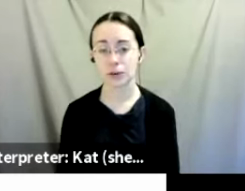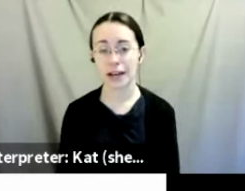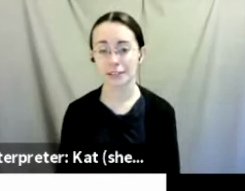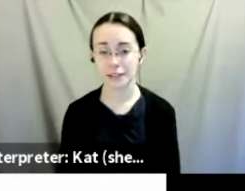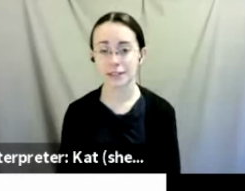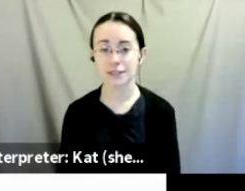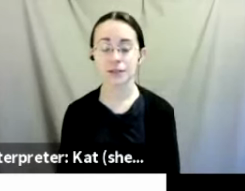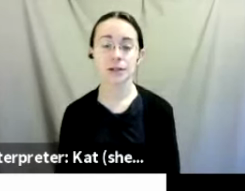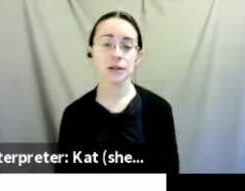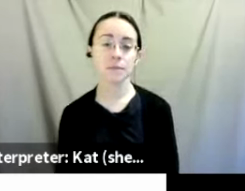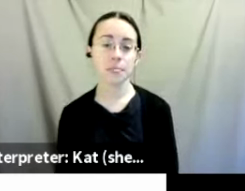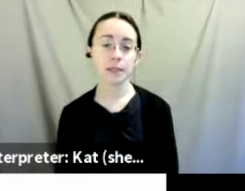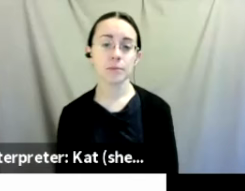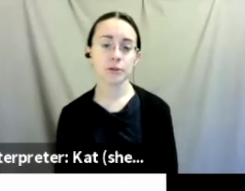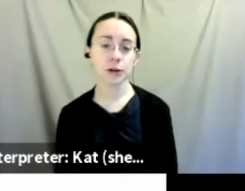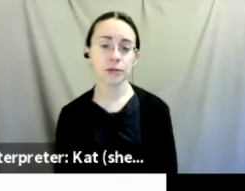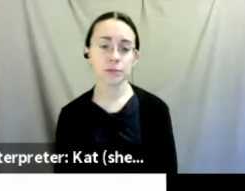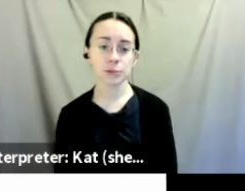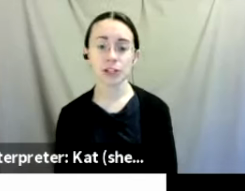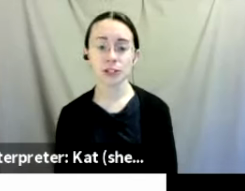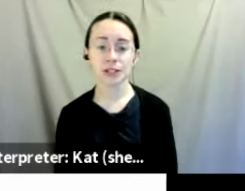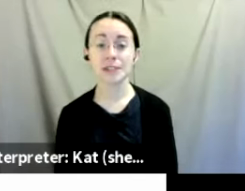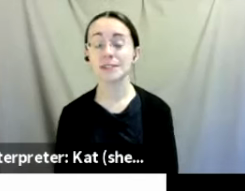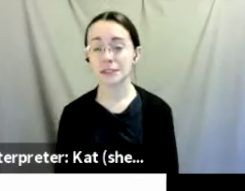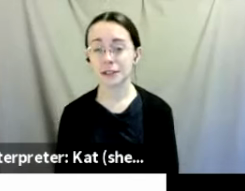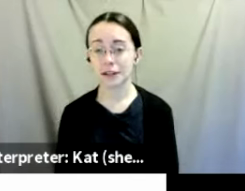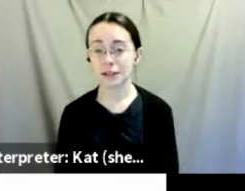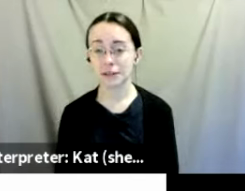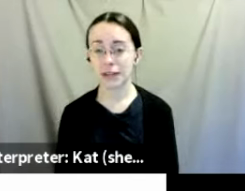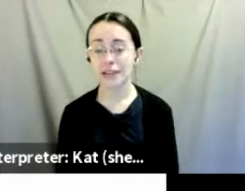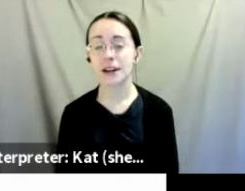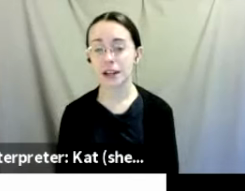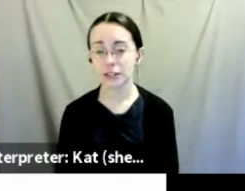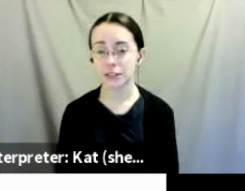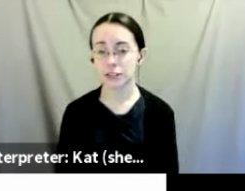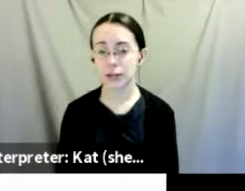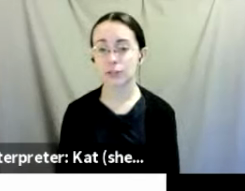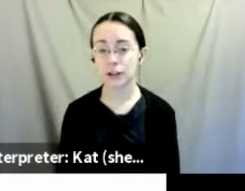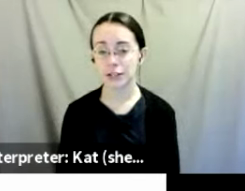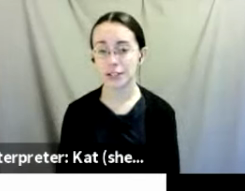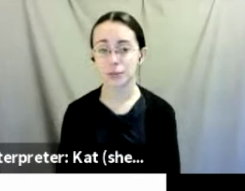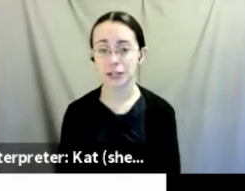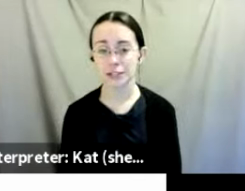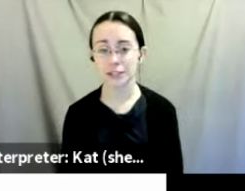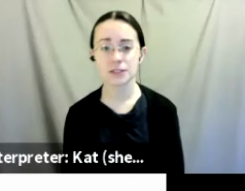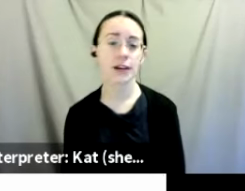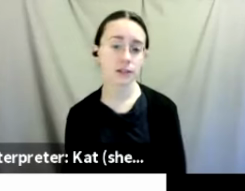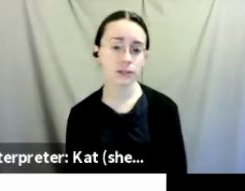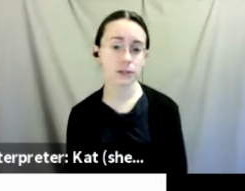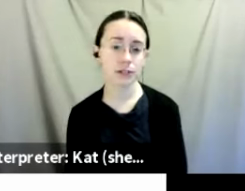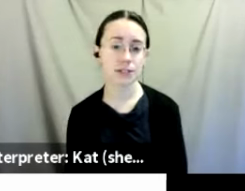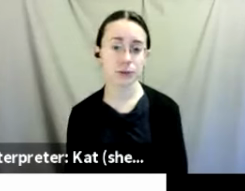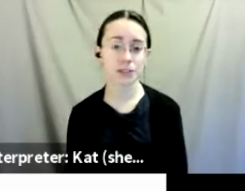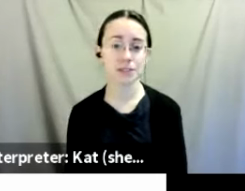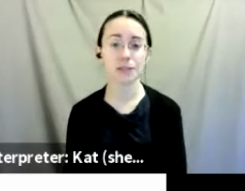get full access. Postpartum depression has a higher incidence rate for unintended pregnancies, so that can